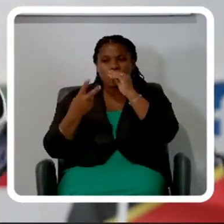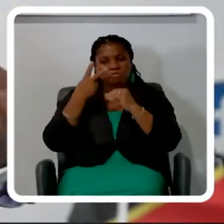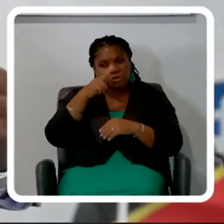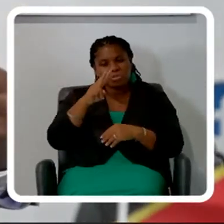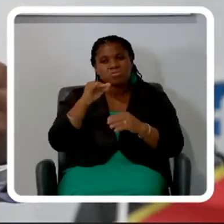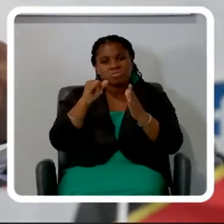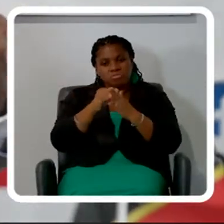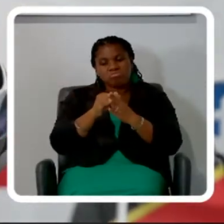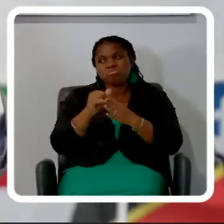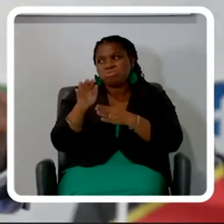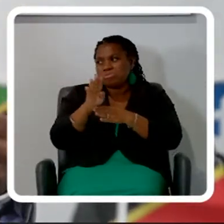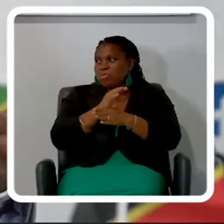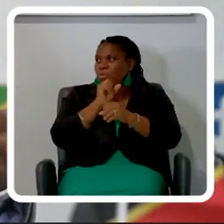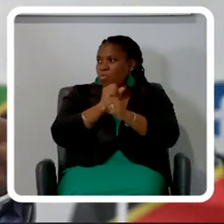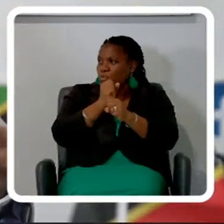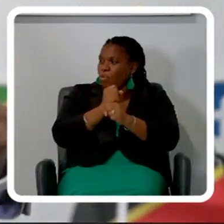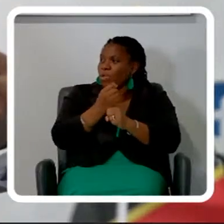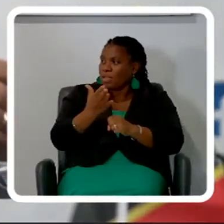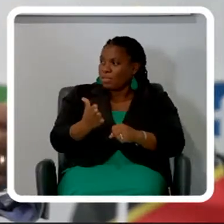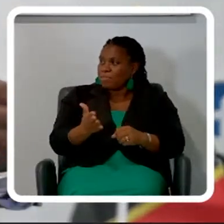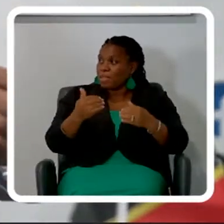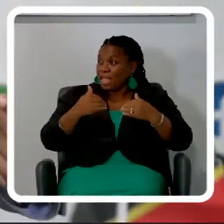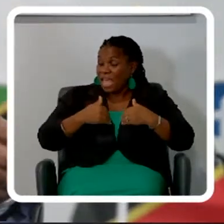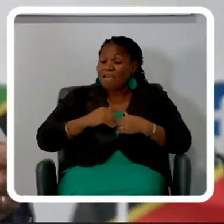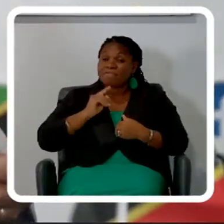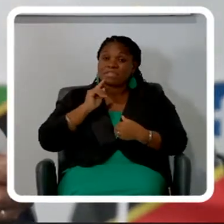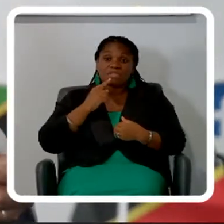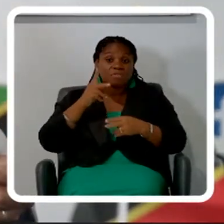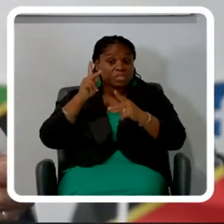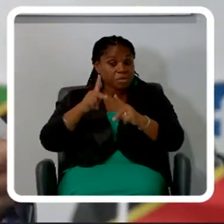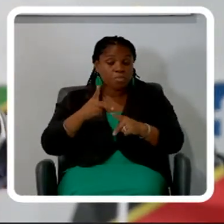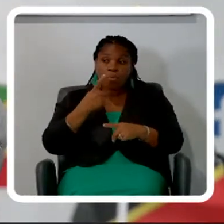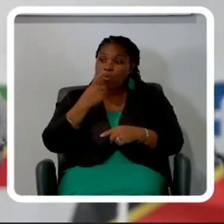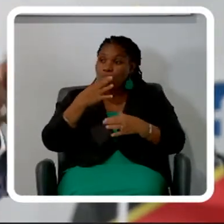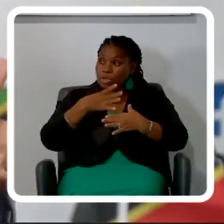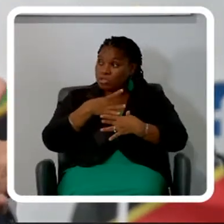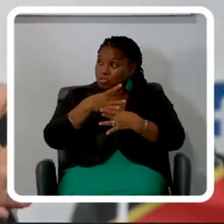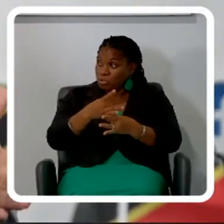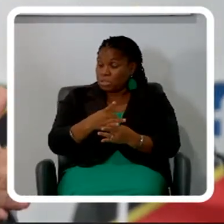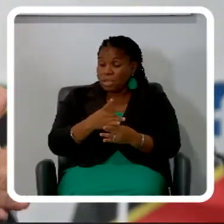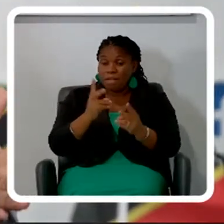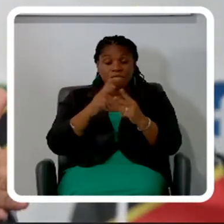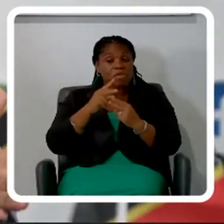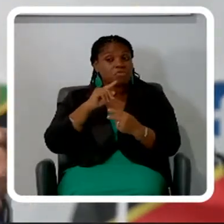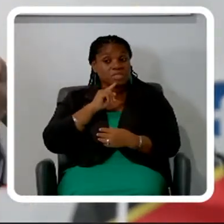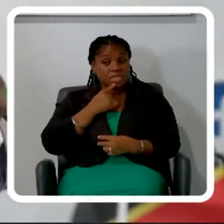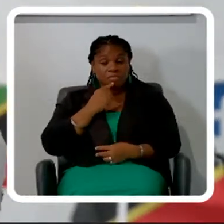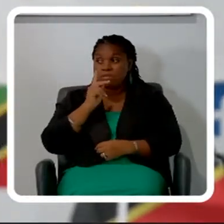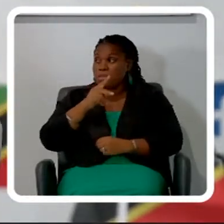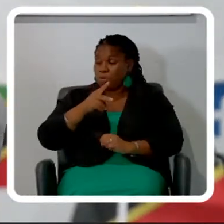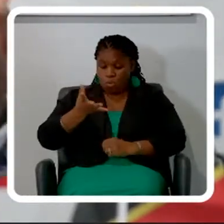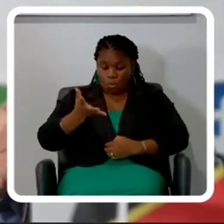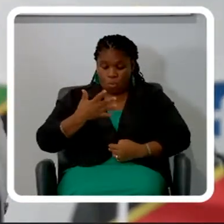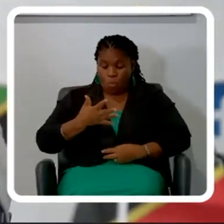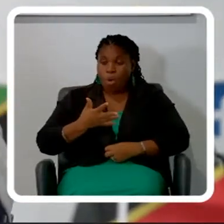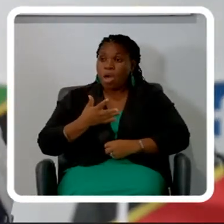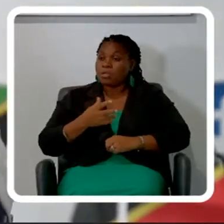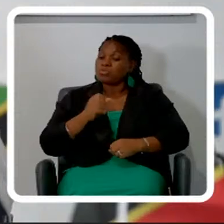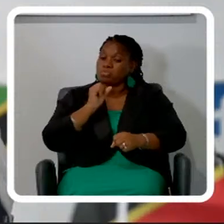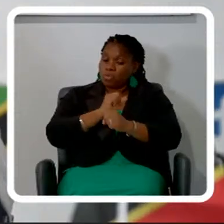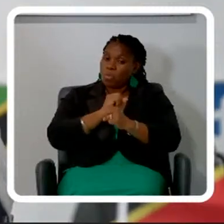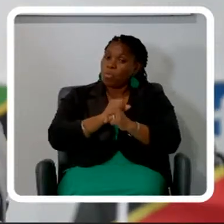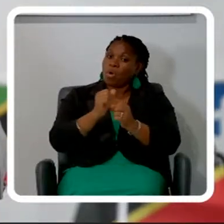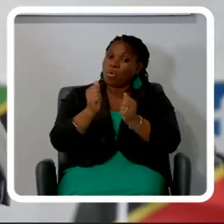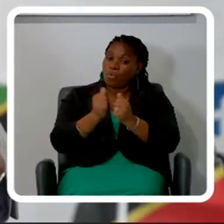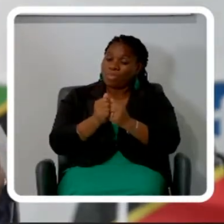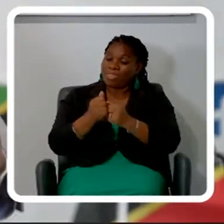we have serious persons who are interested in Kittition Hill, very serious persons who want to make serious